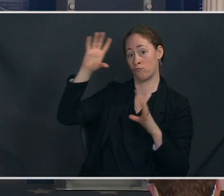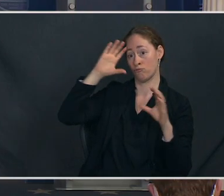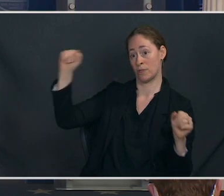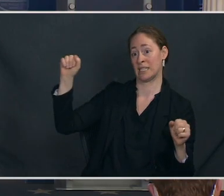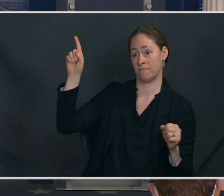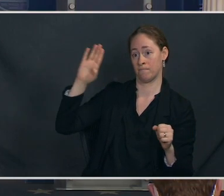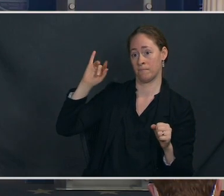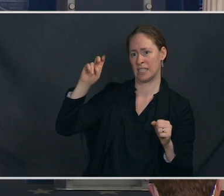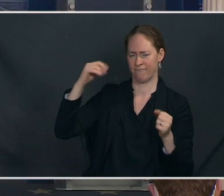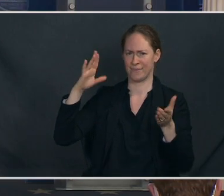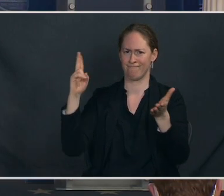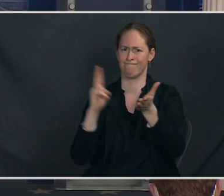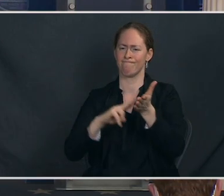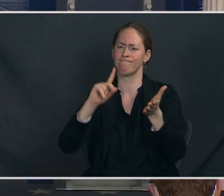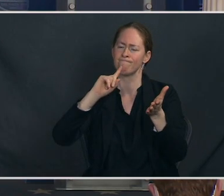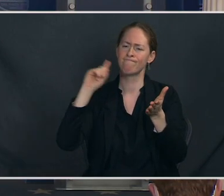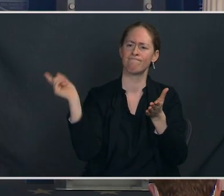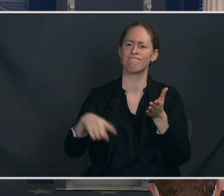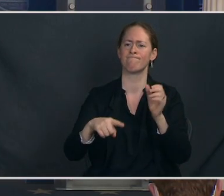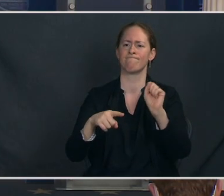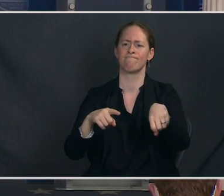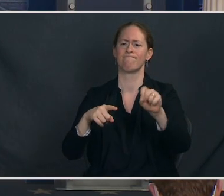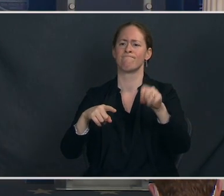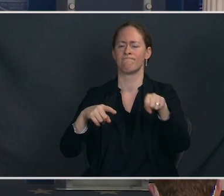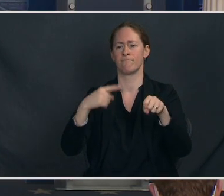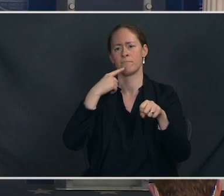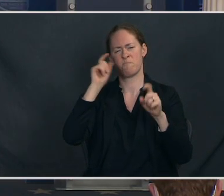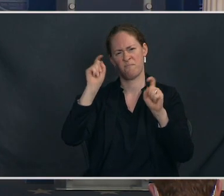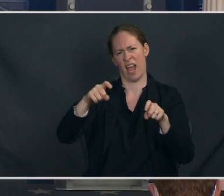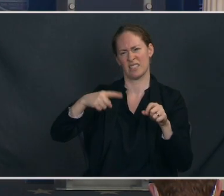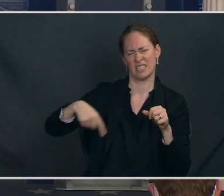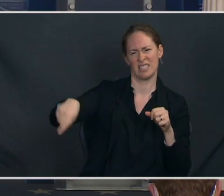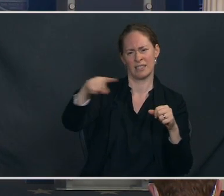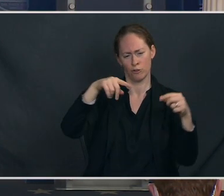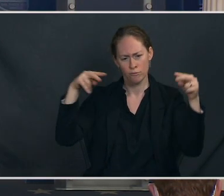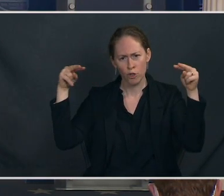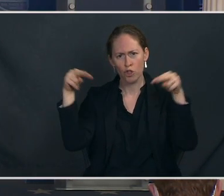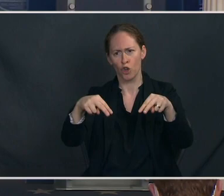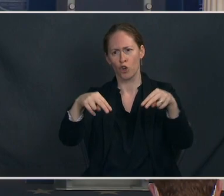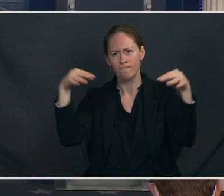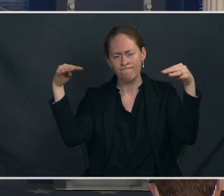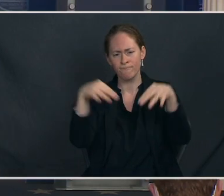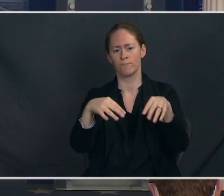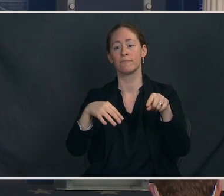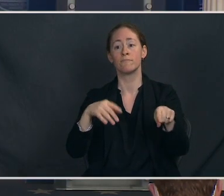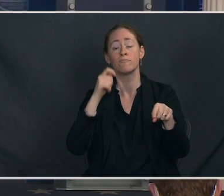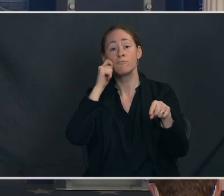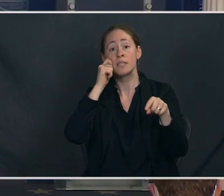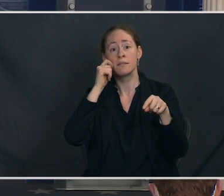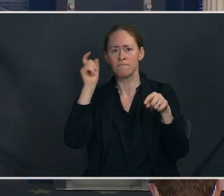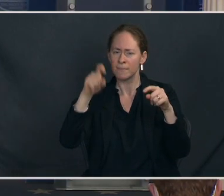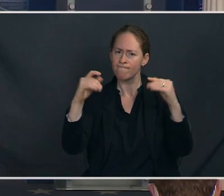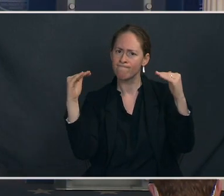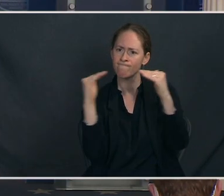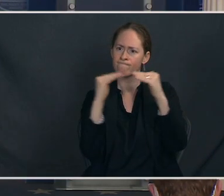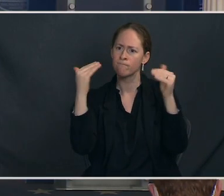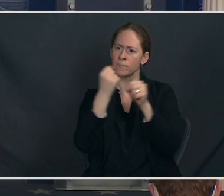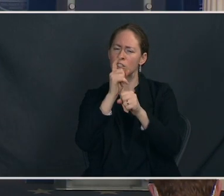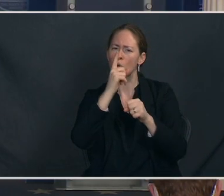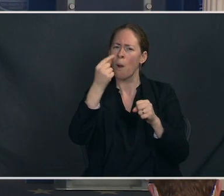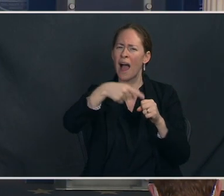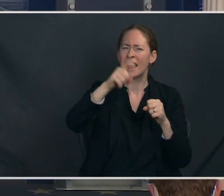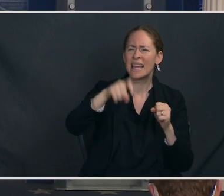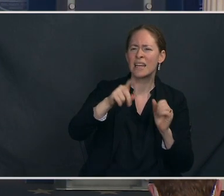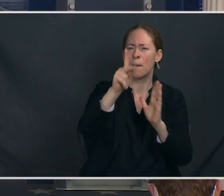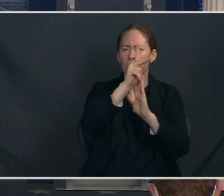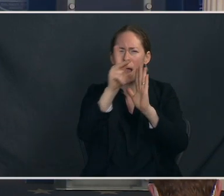an unprecedented whole-of-government initiative to embed racial equity across federal policies, programs, and